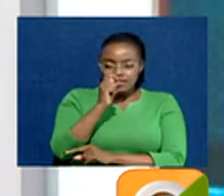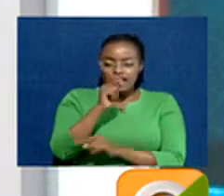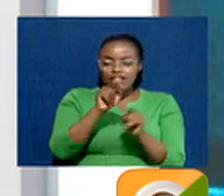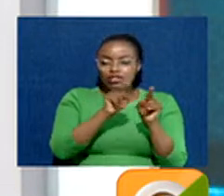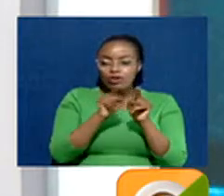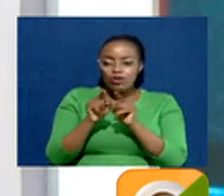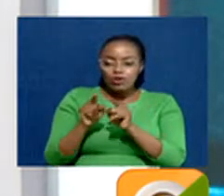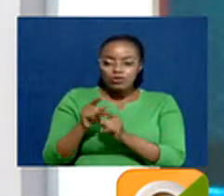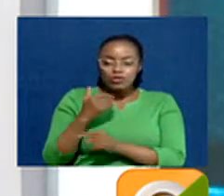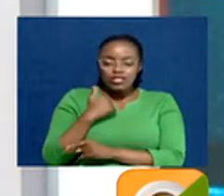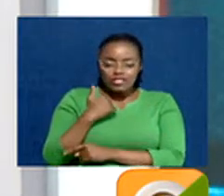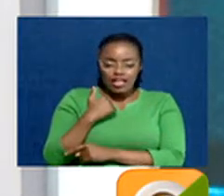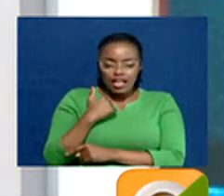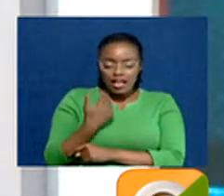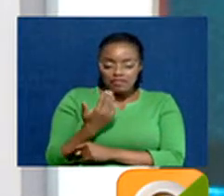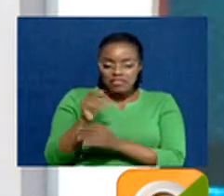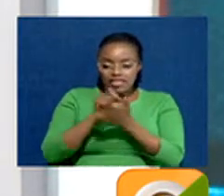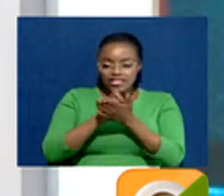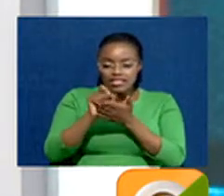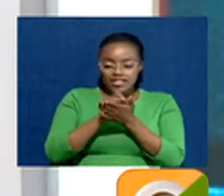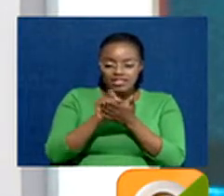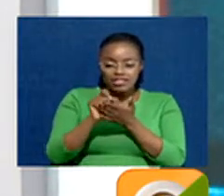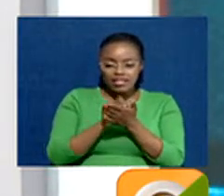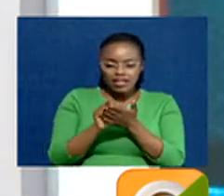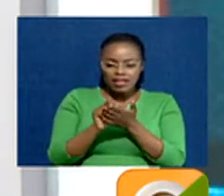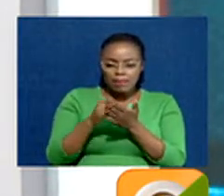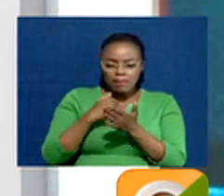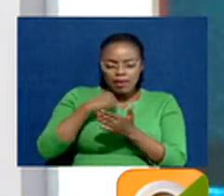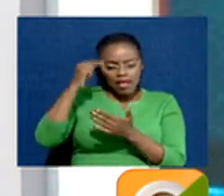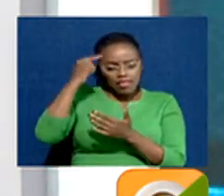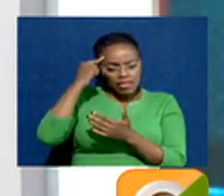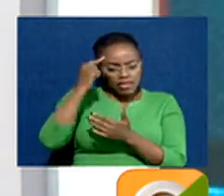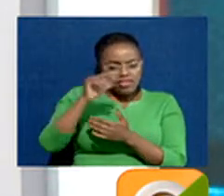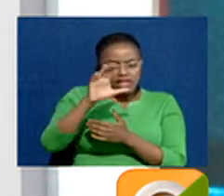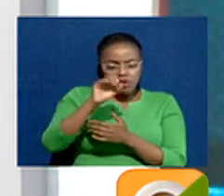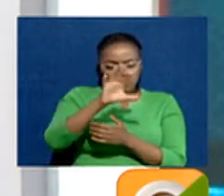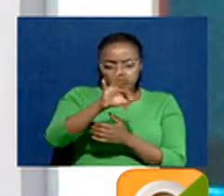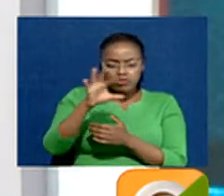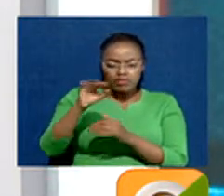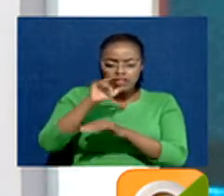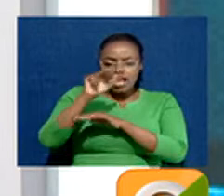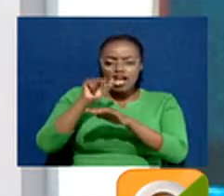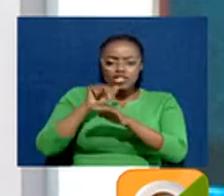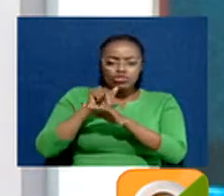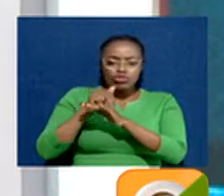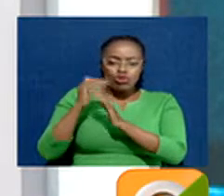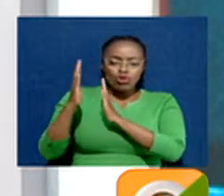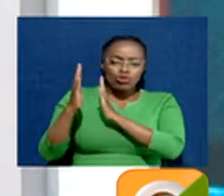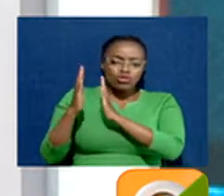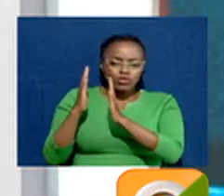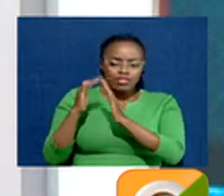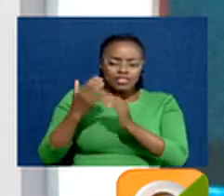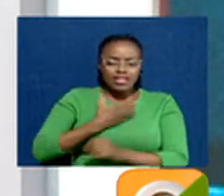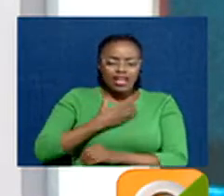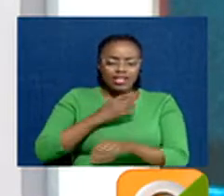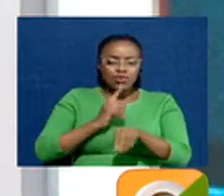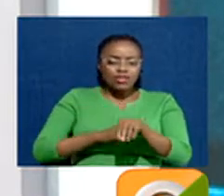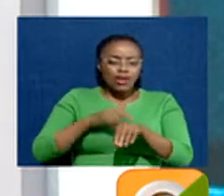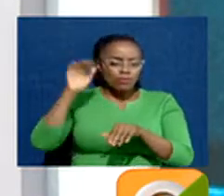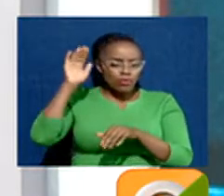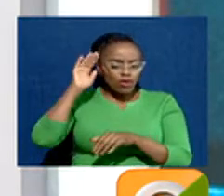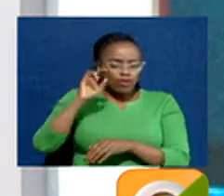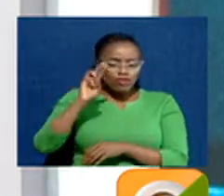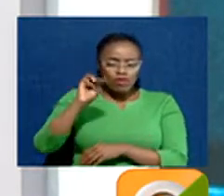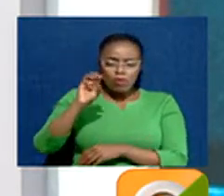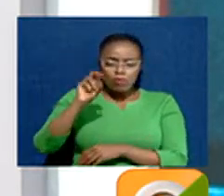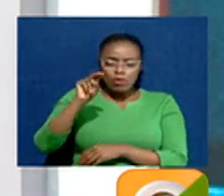about the prime cabinet secretary also being co-opted in the National Security Council. So when you're hearing from Monica